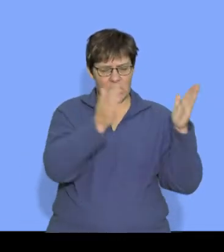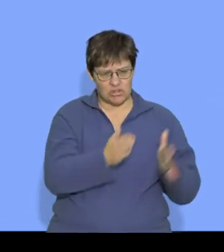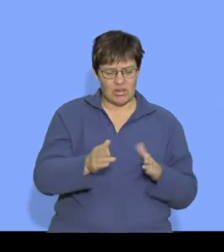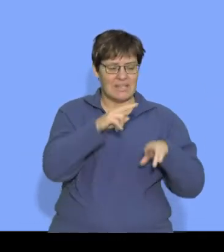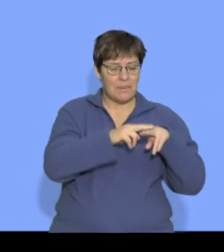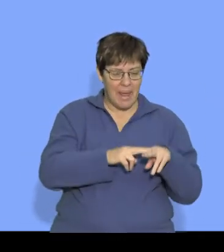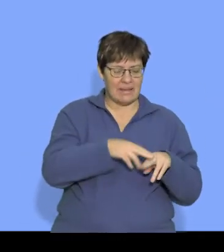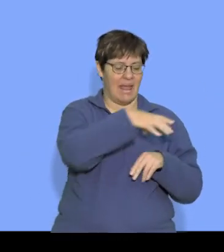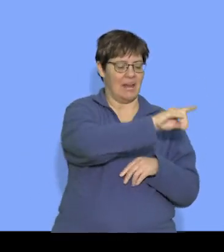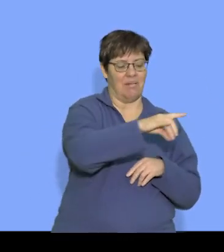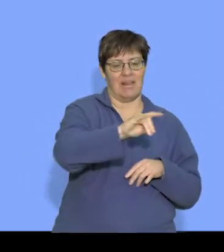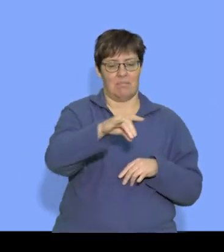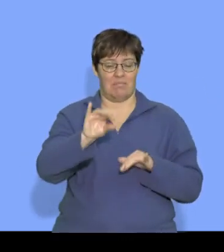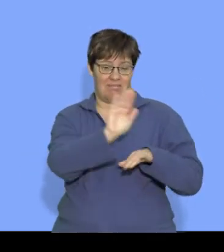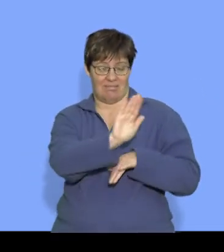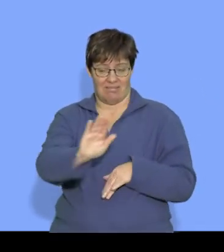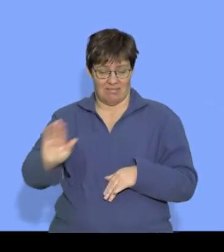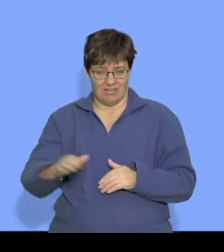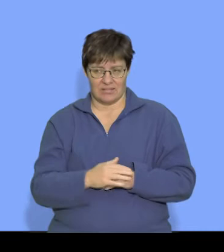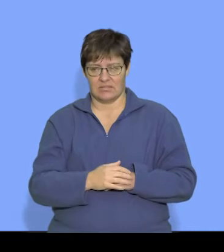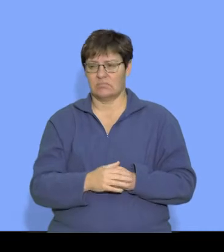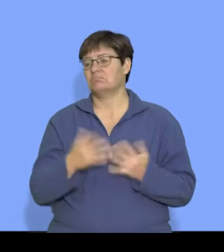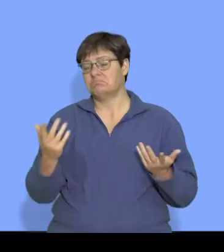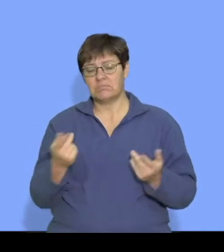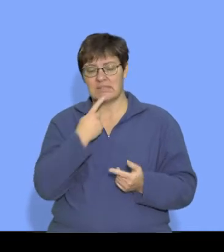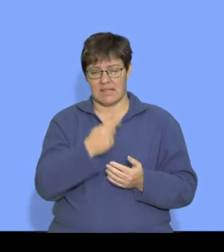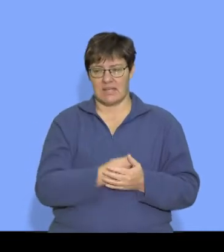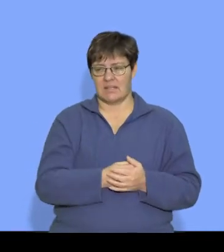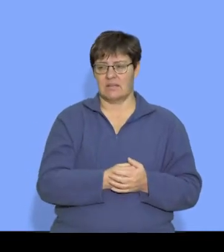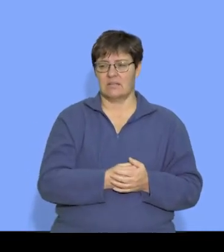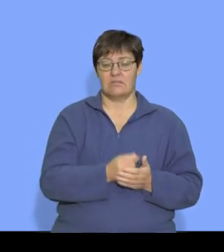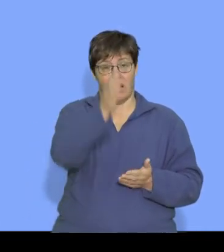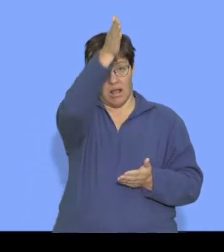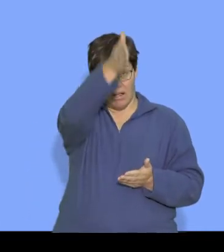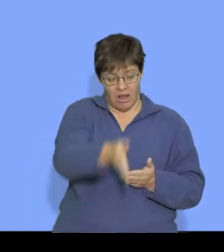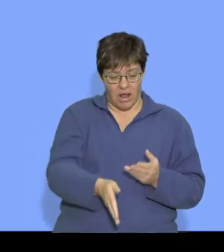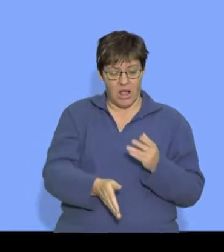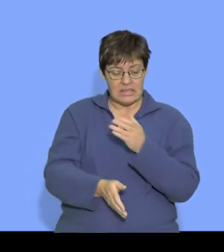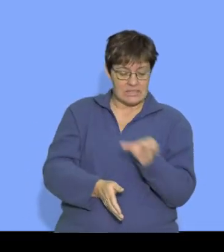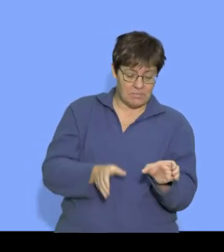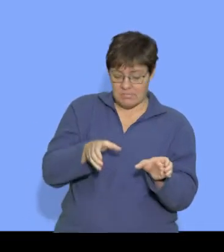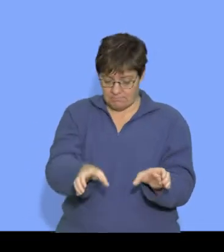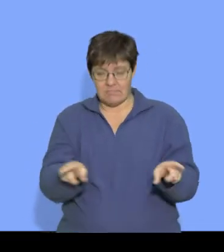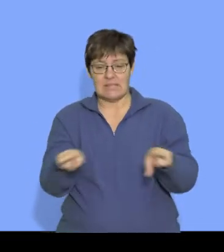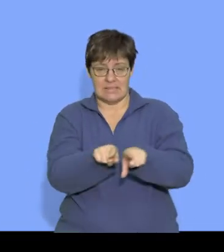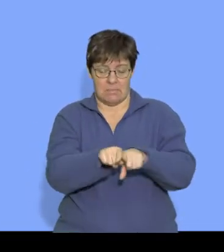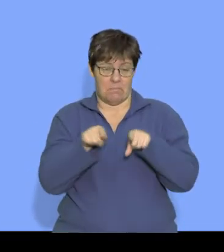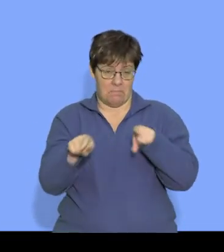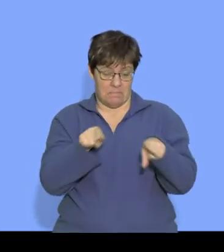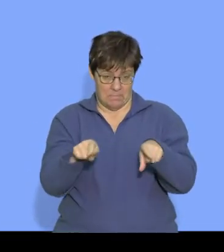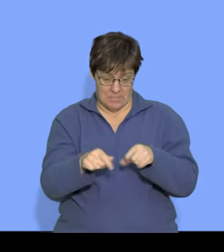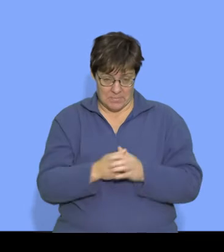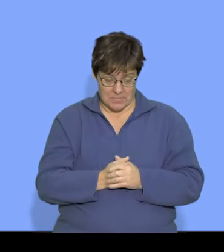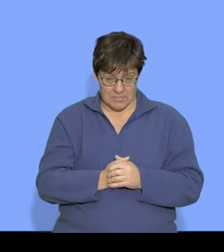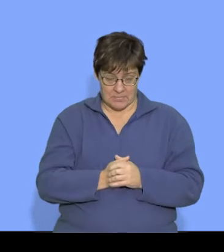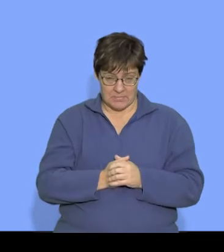different individuals. As a recap, we mentioned that we talked about the dental formula and how these were classified according